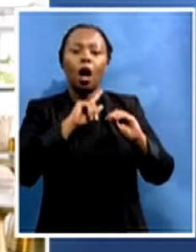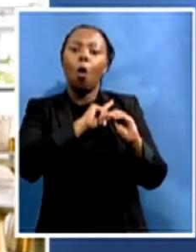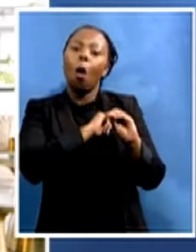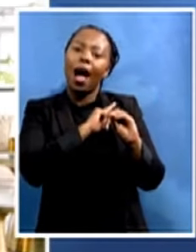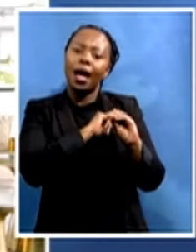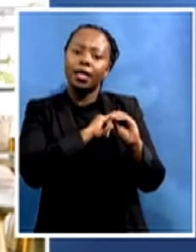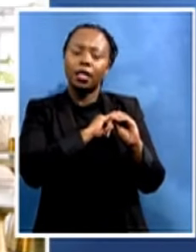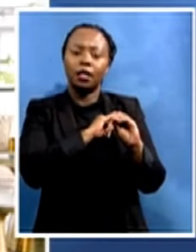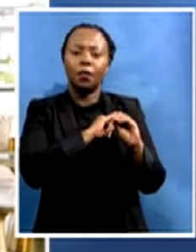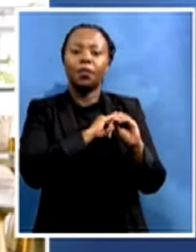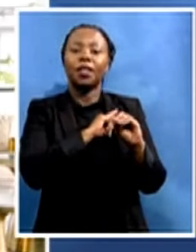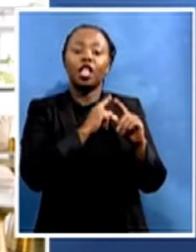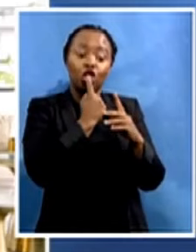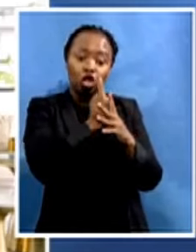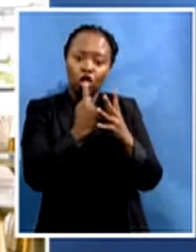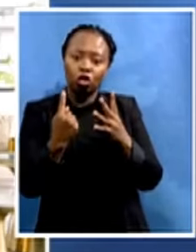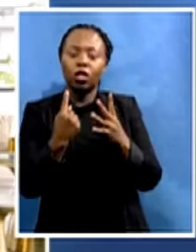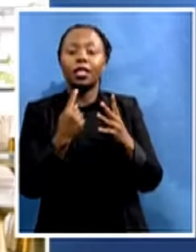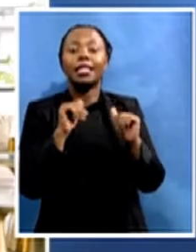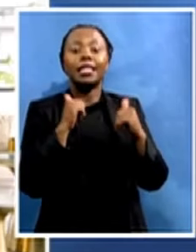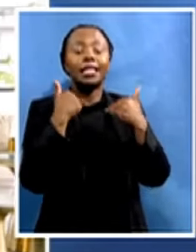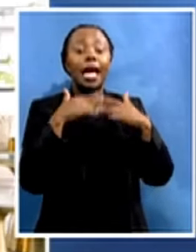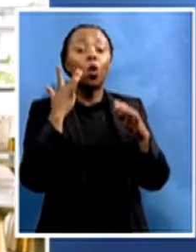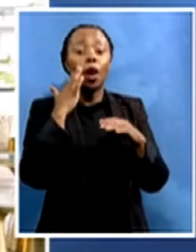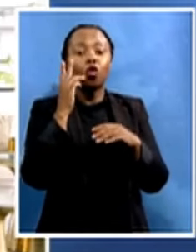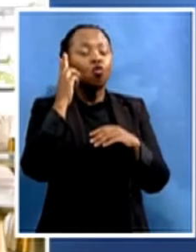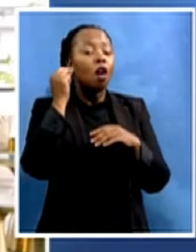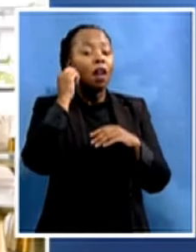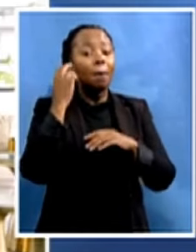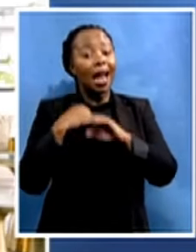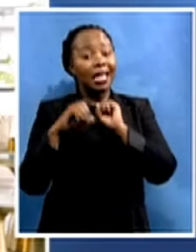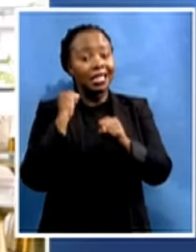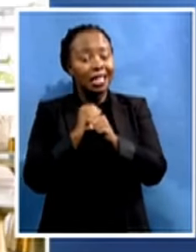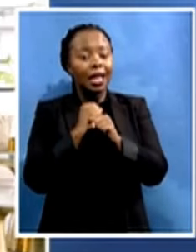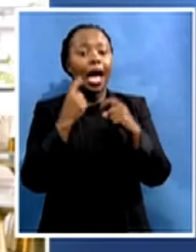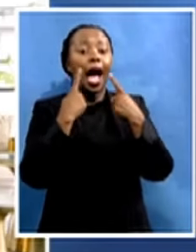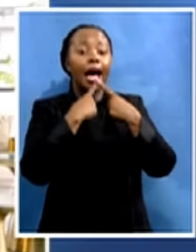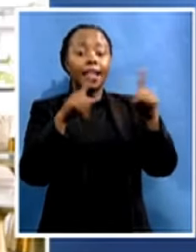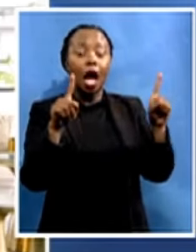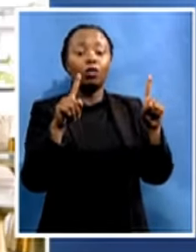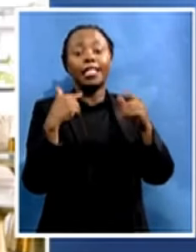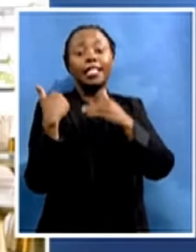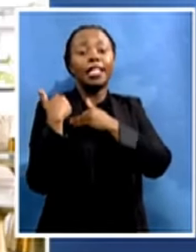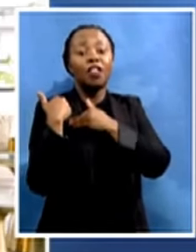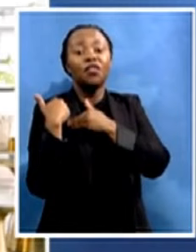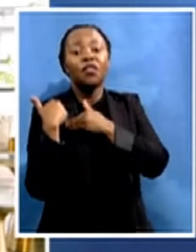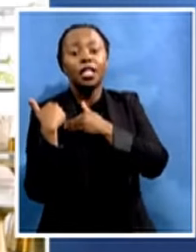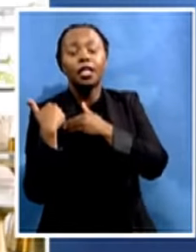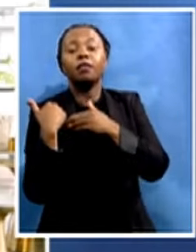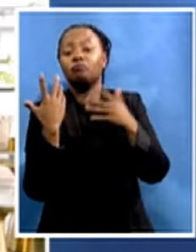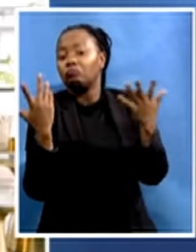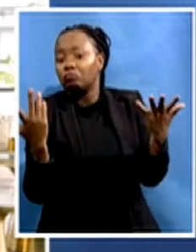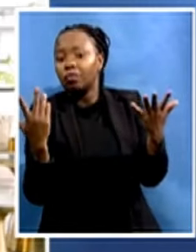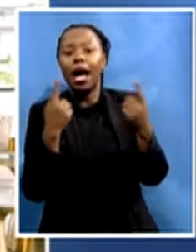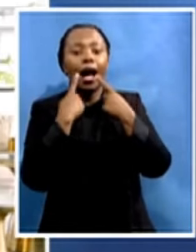year, they would announce the efficacy from the phase 3 clinical trials. They would announce issues of safety, and